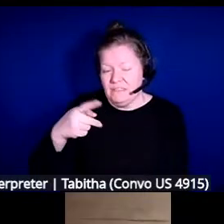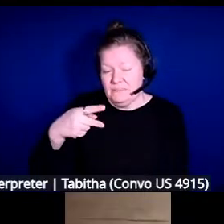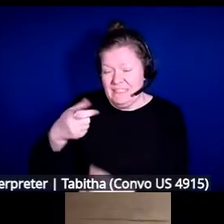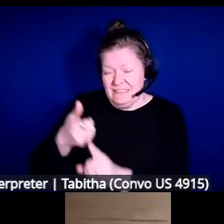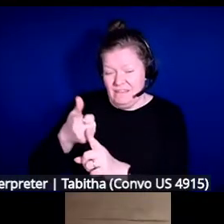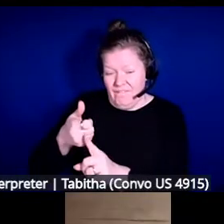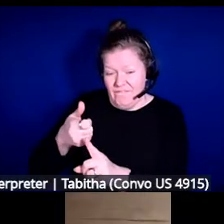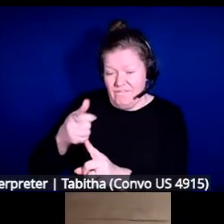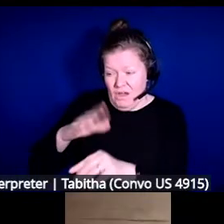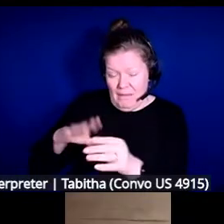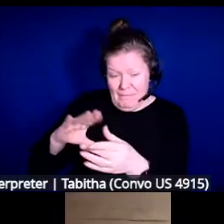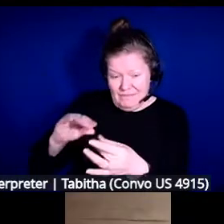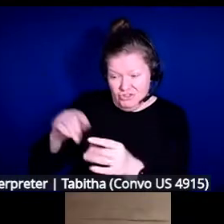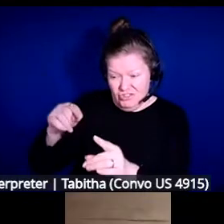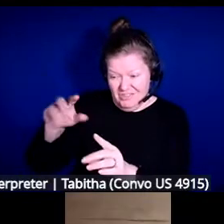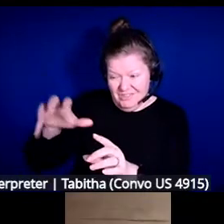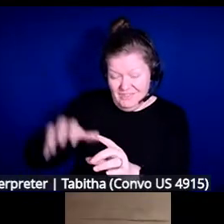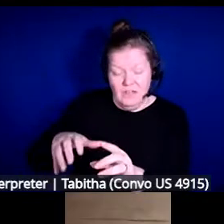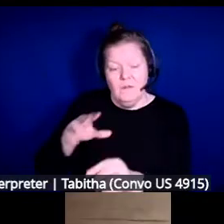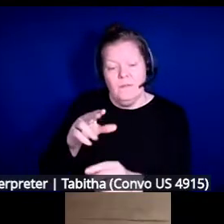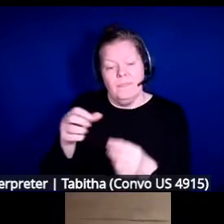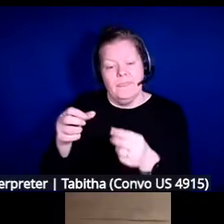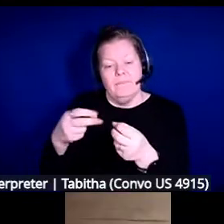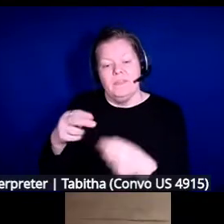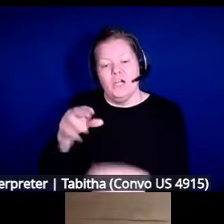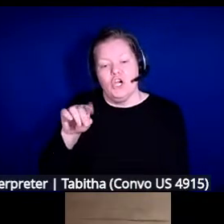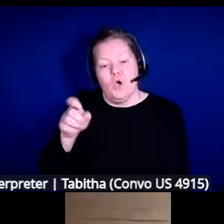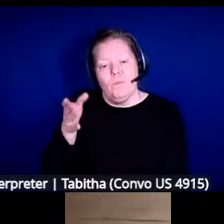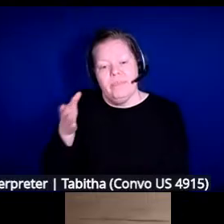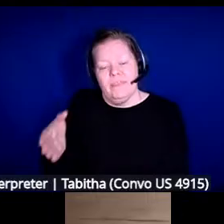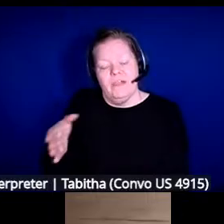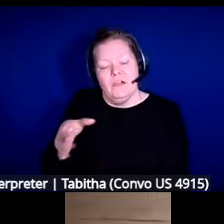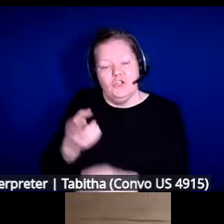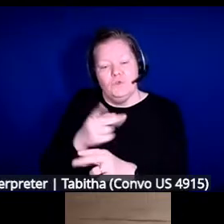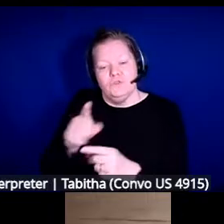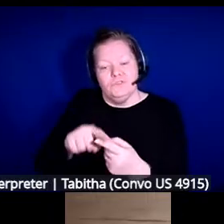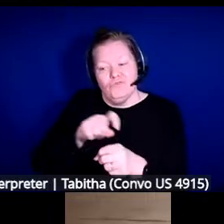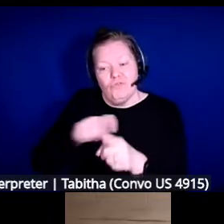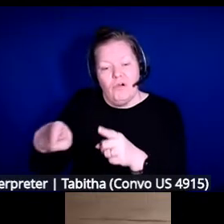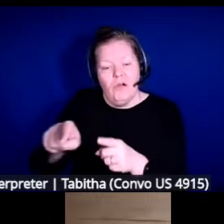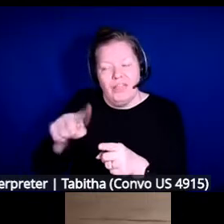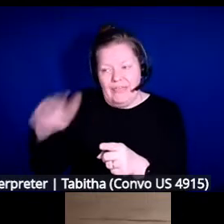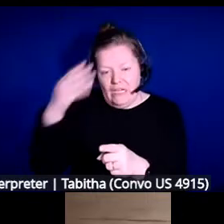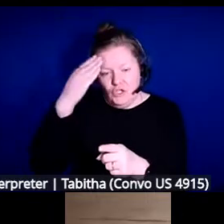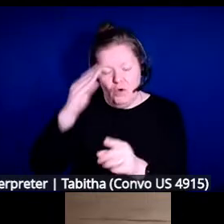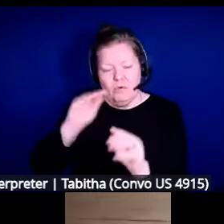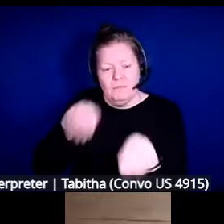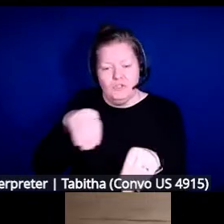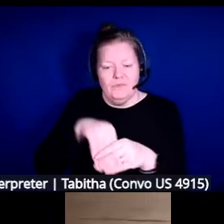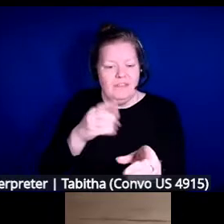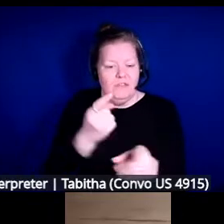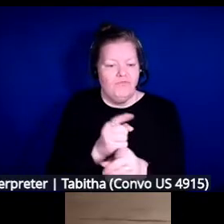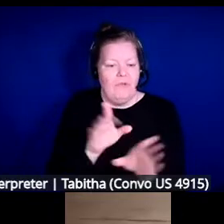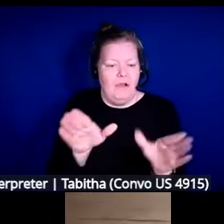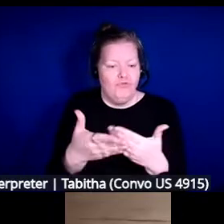on Messenger, and they put the code in there that you use when you call in so that they know to put you in the correct room